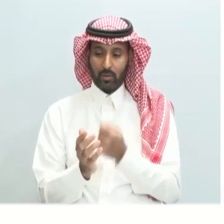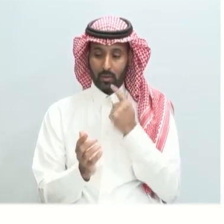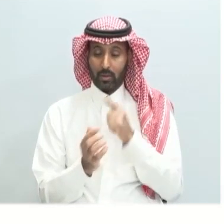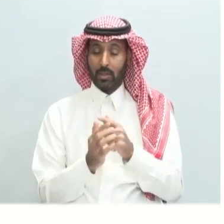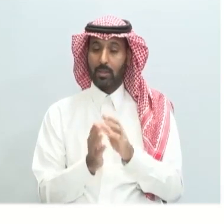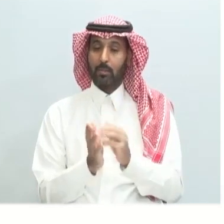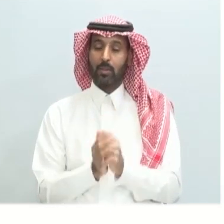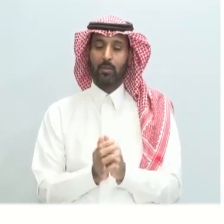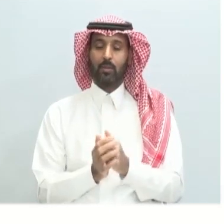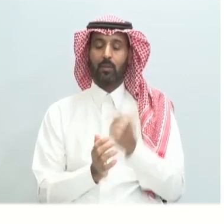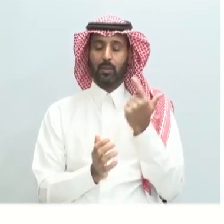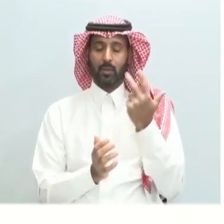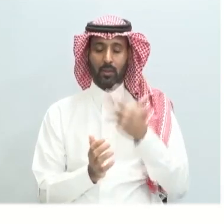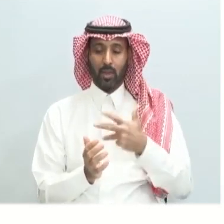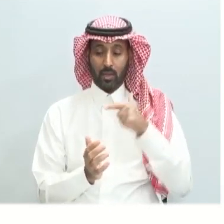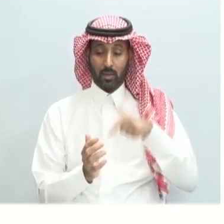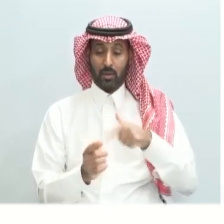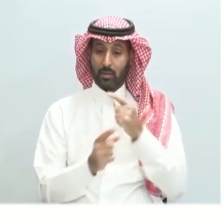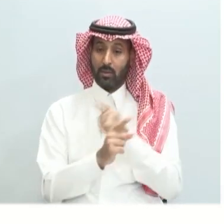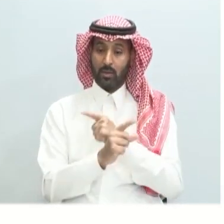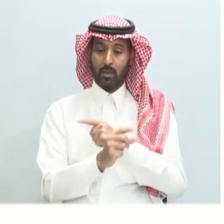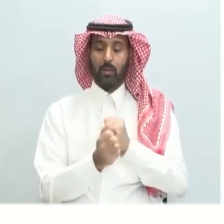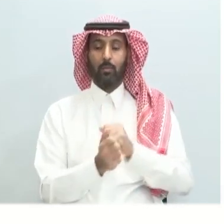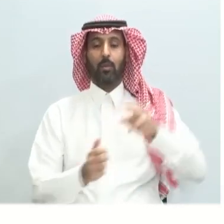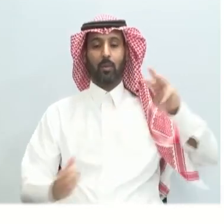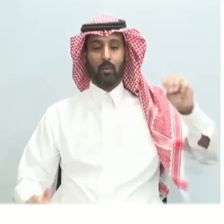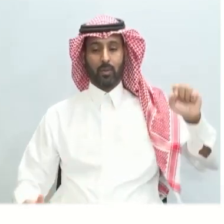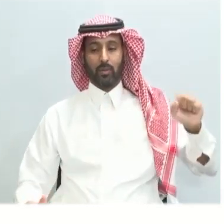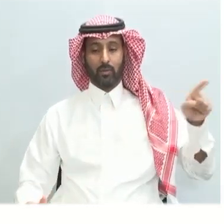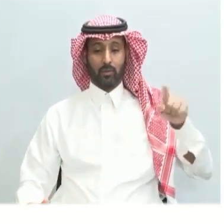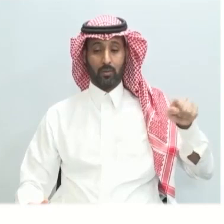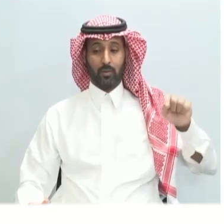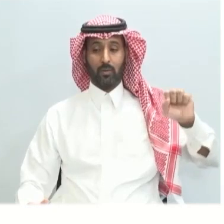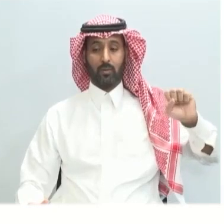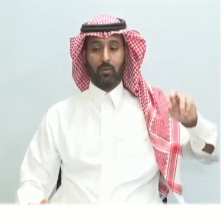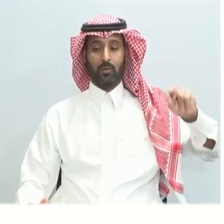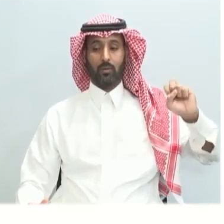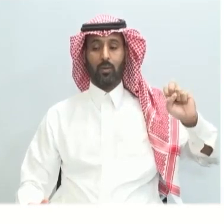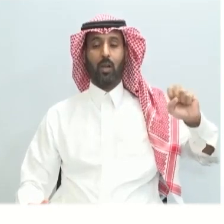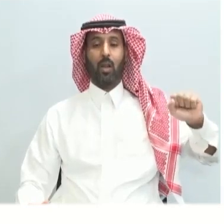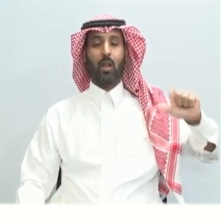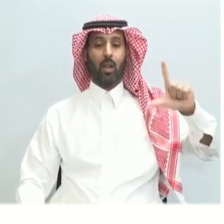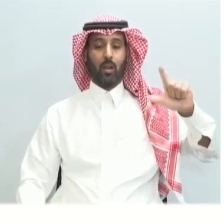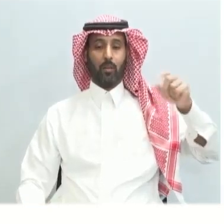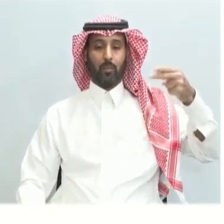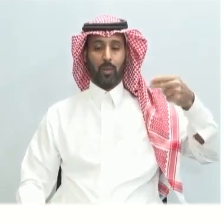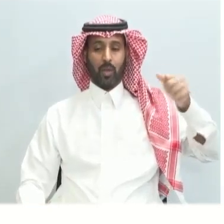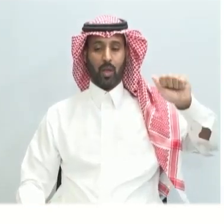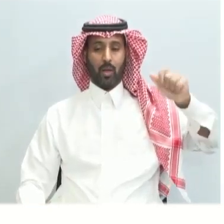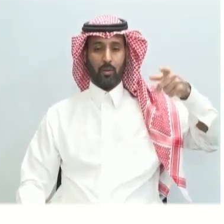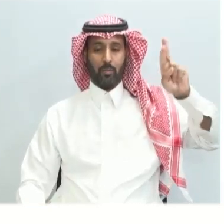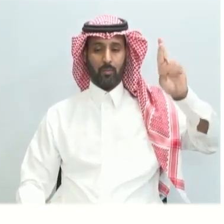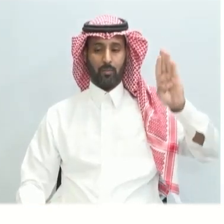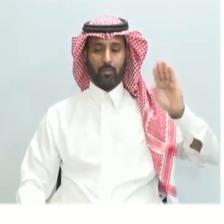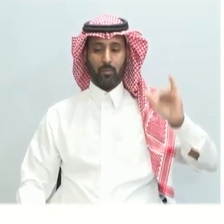page 79. This lesson will be presented by me, teacher Mazana Harbi, and the sign language by Mr. Saleh